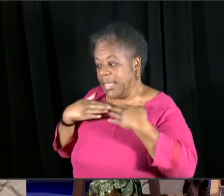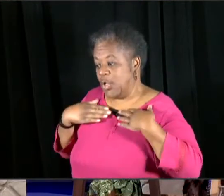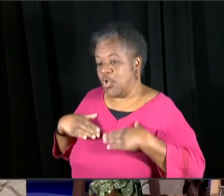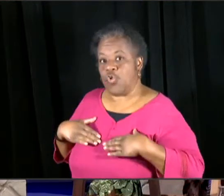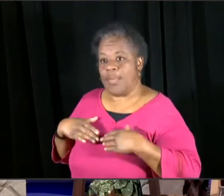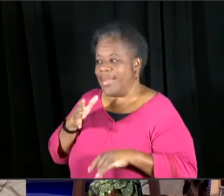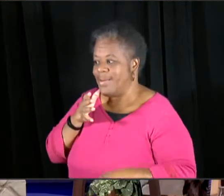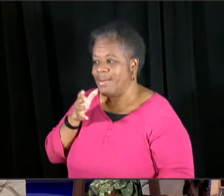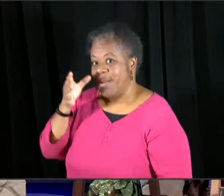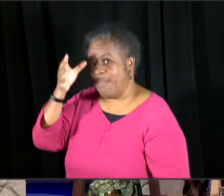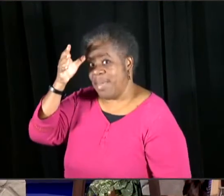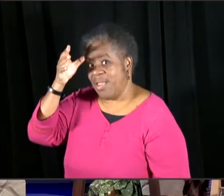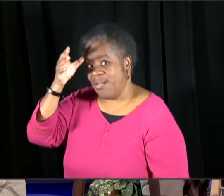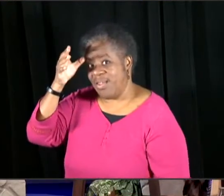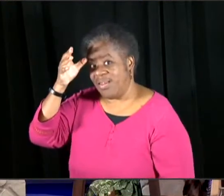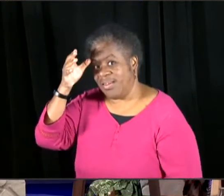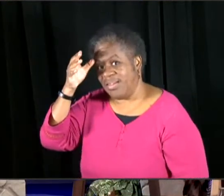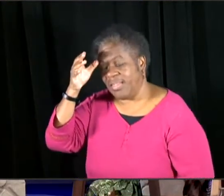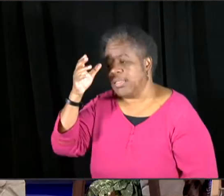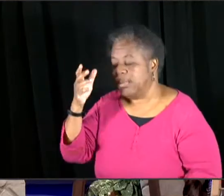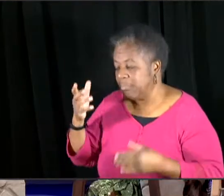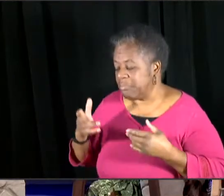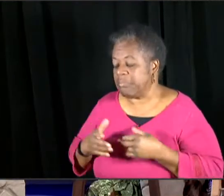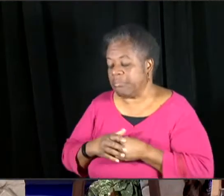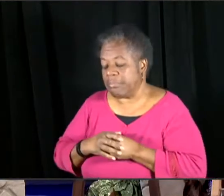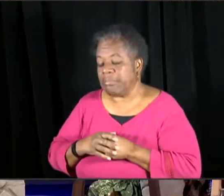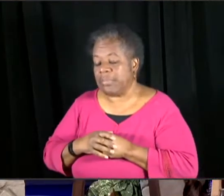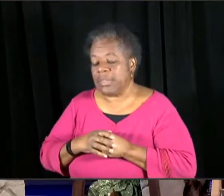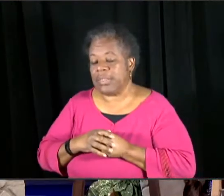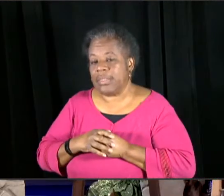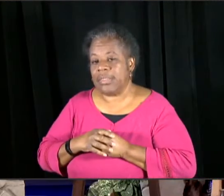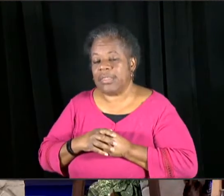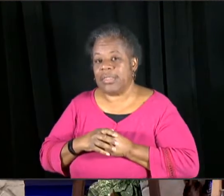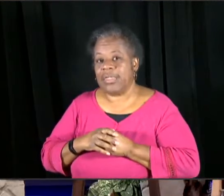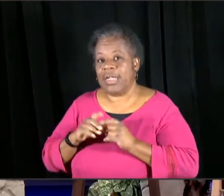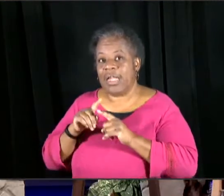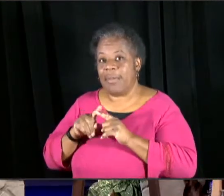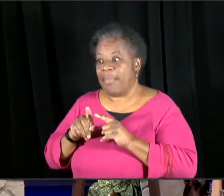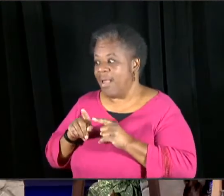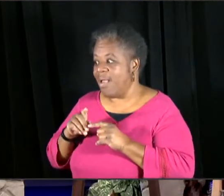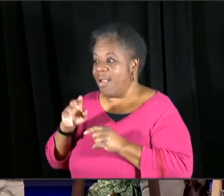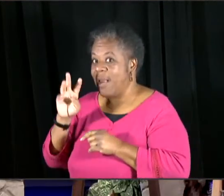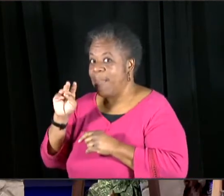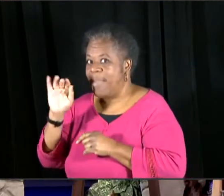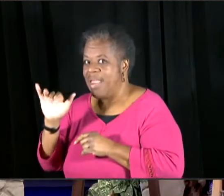and that's a hard combination. But she kept